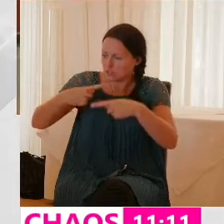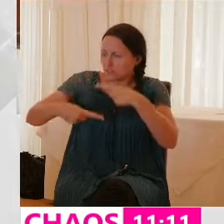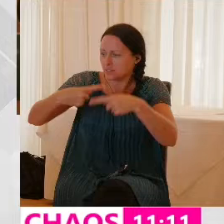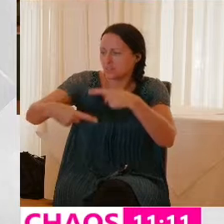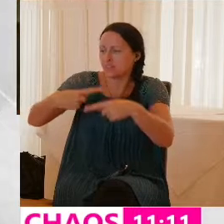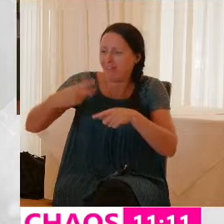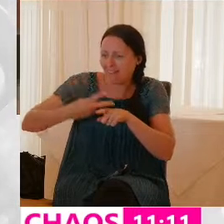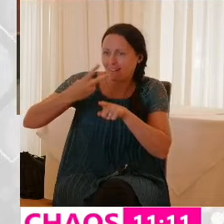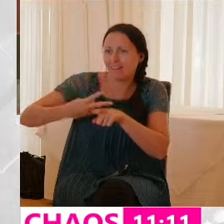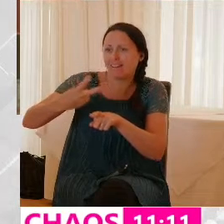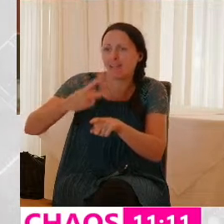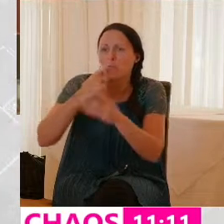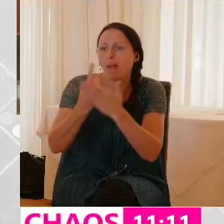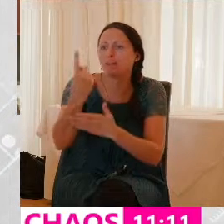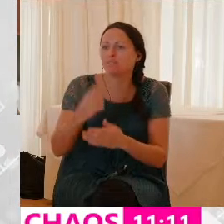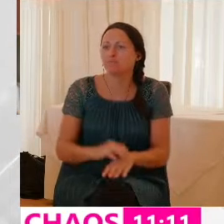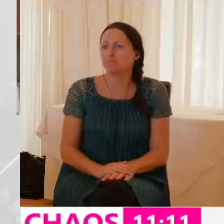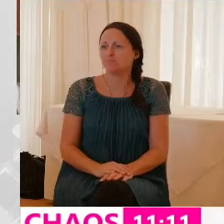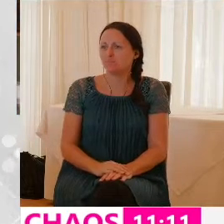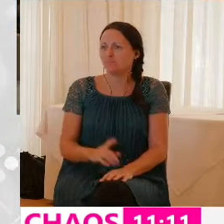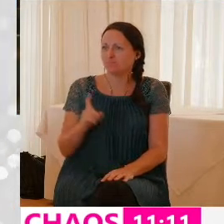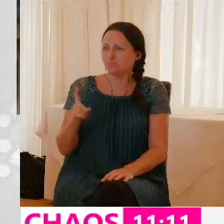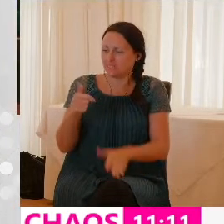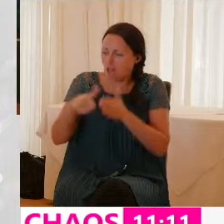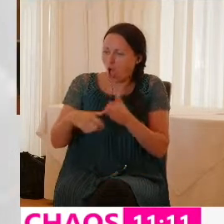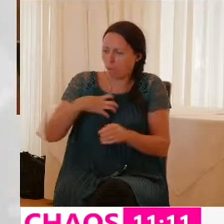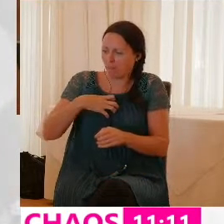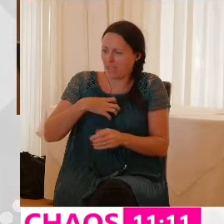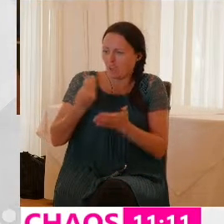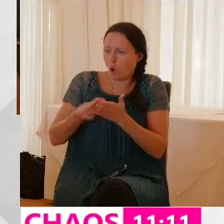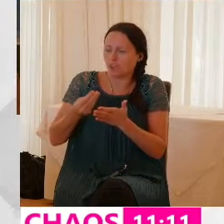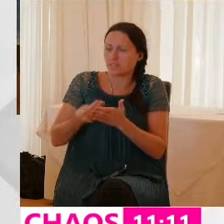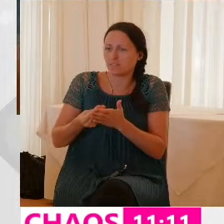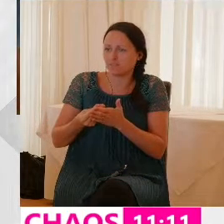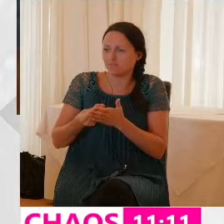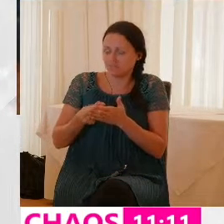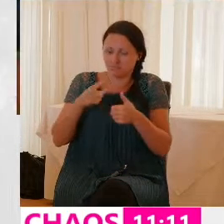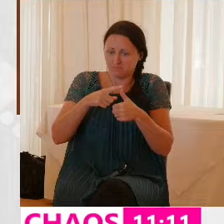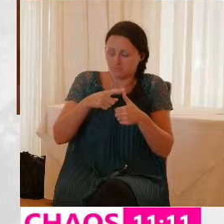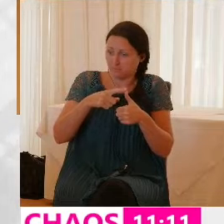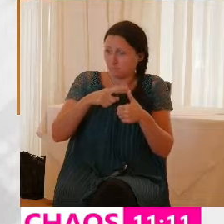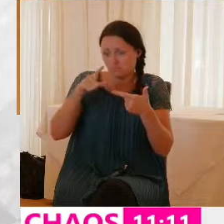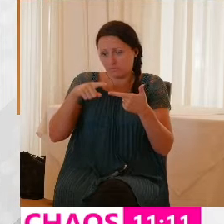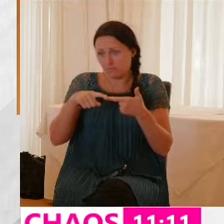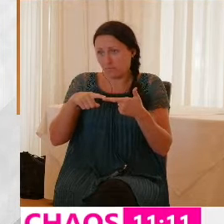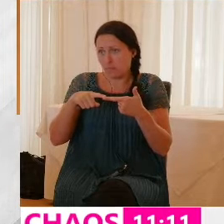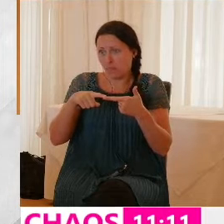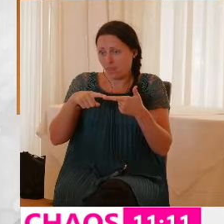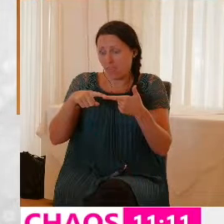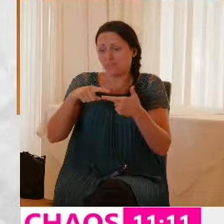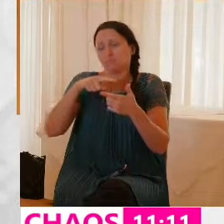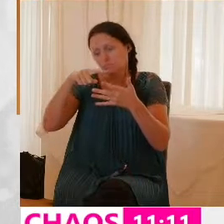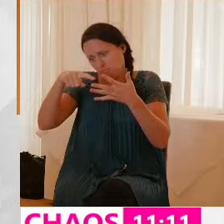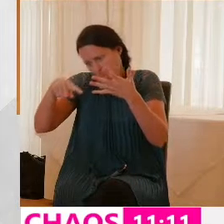loop and staying in this fear of cost. So, it started from the fear of cost and led back to the fear of